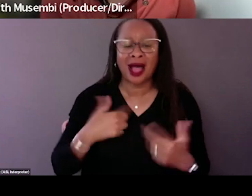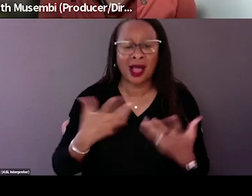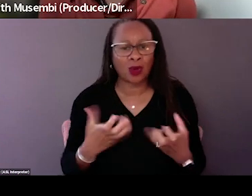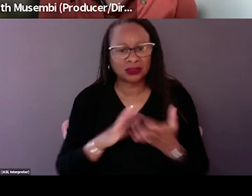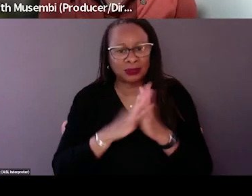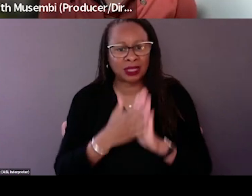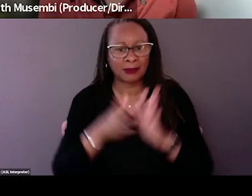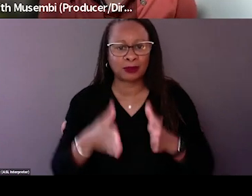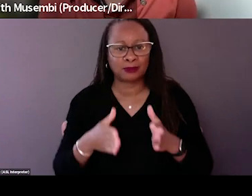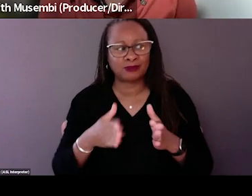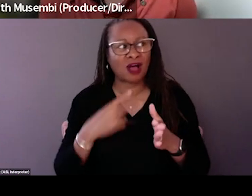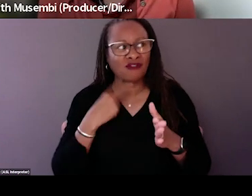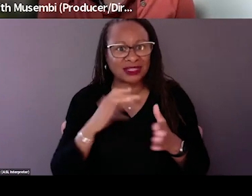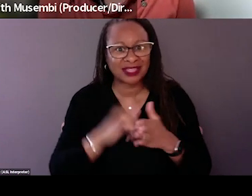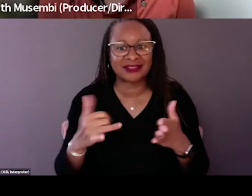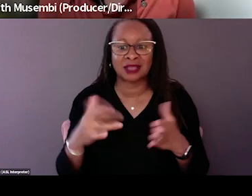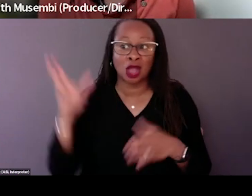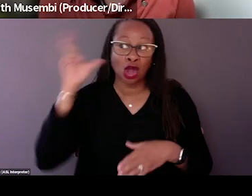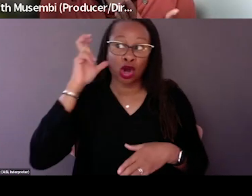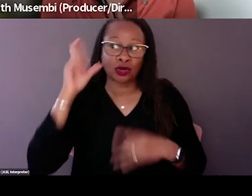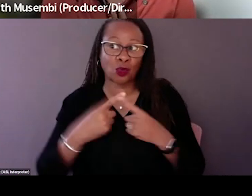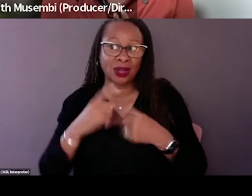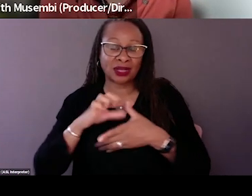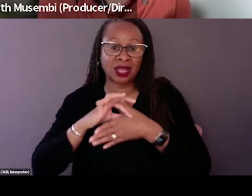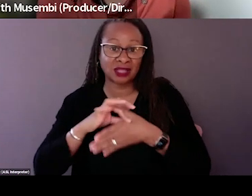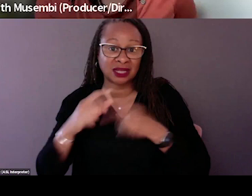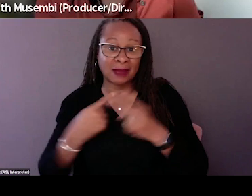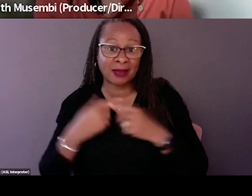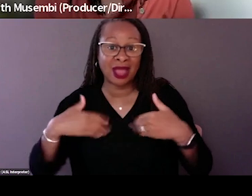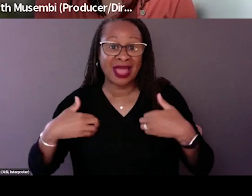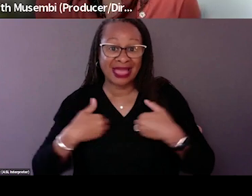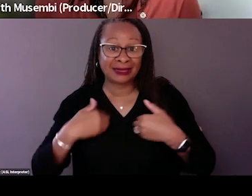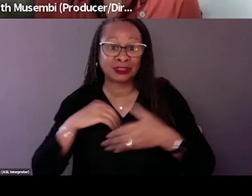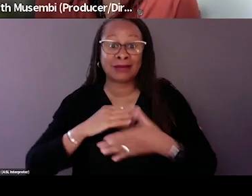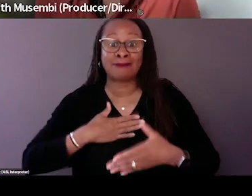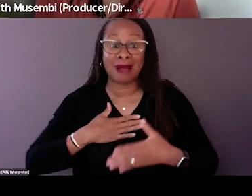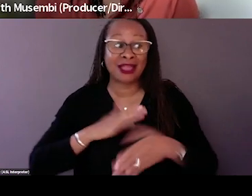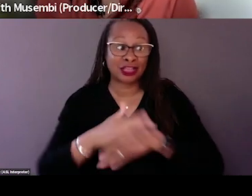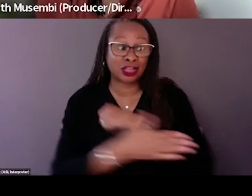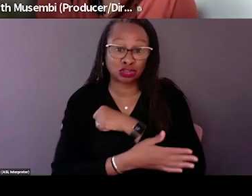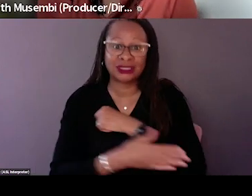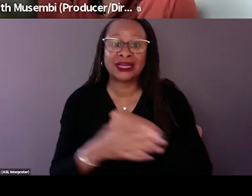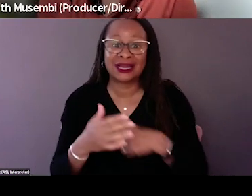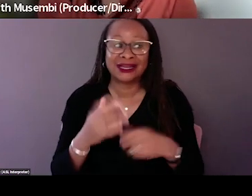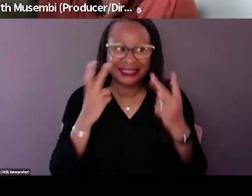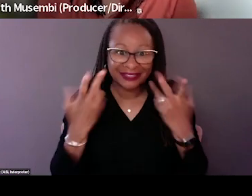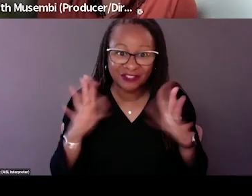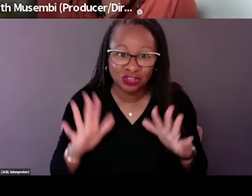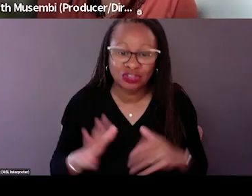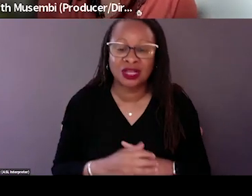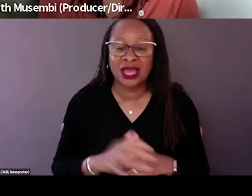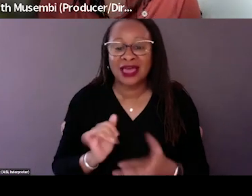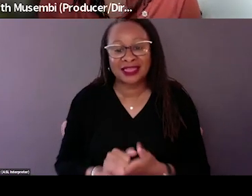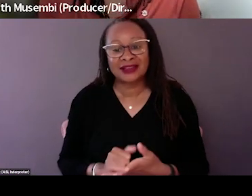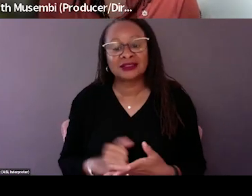heard when content about animals in my country is seen. And I think that's one of the things that